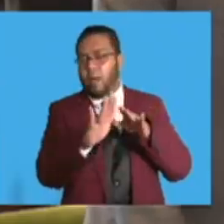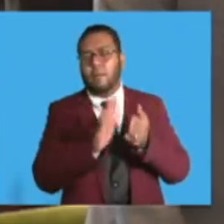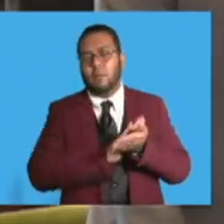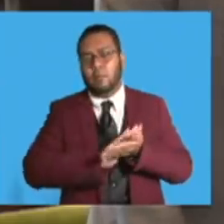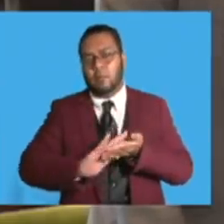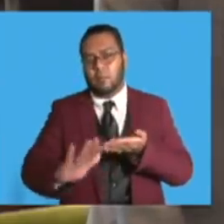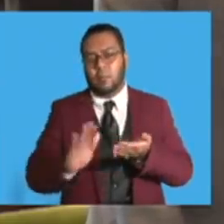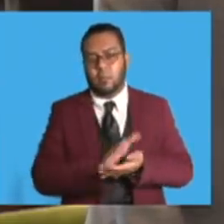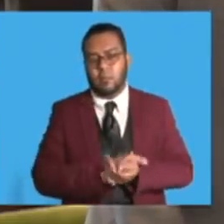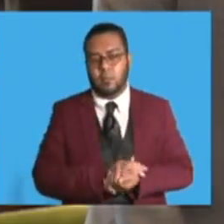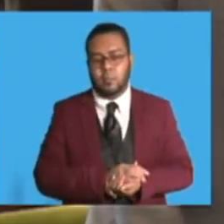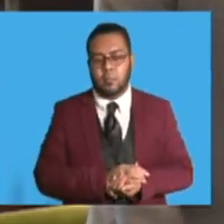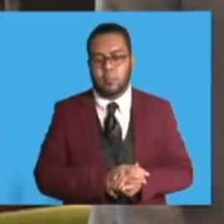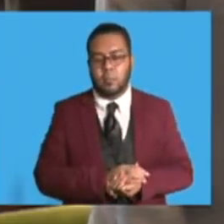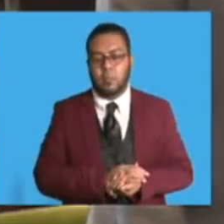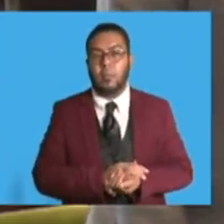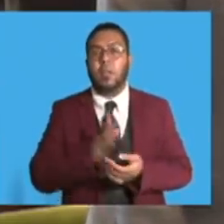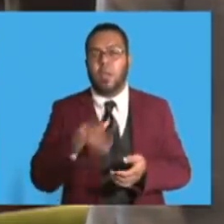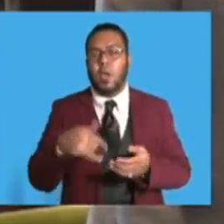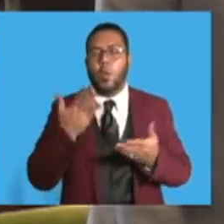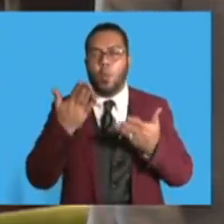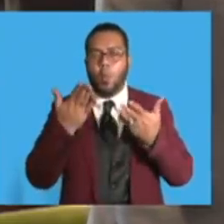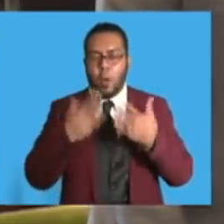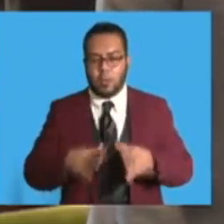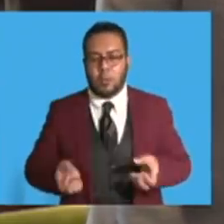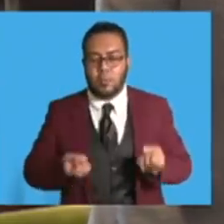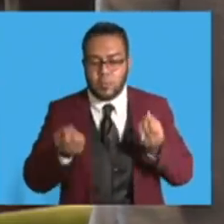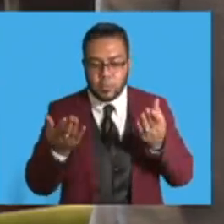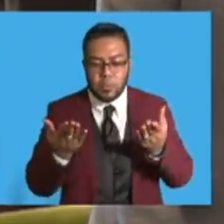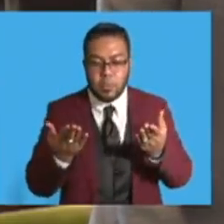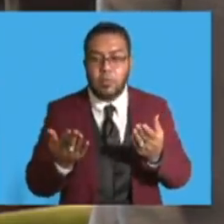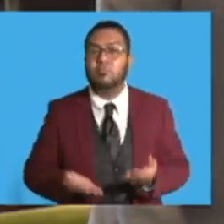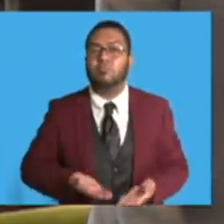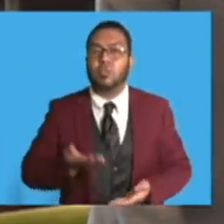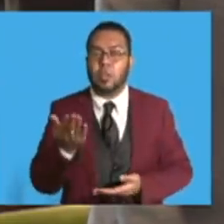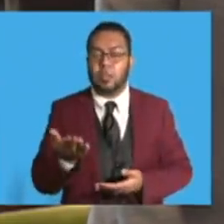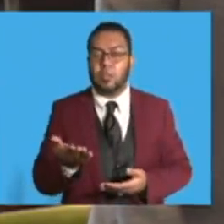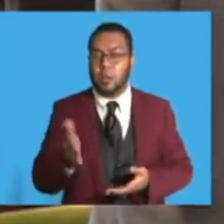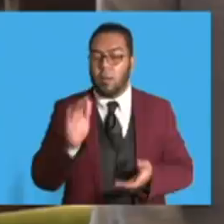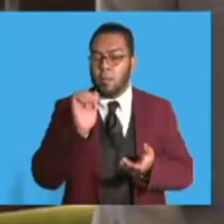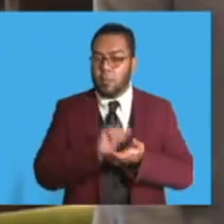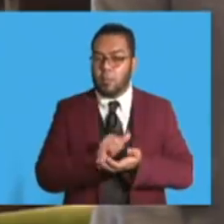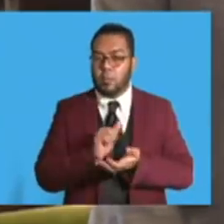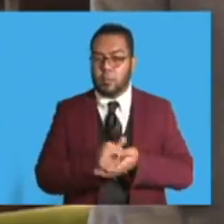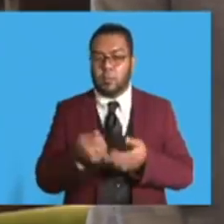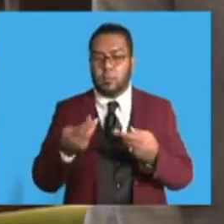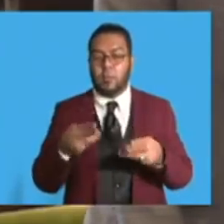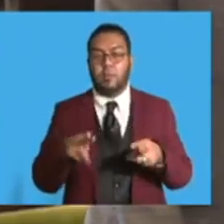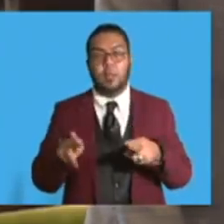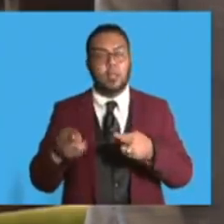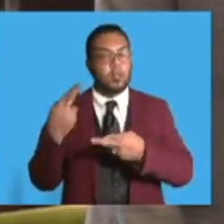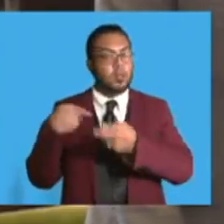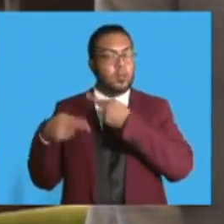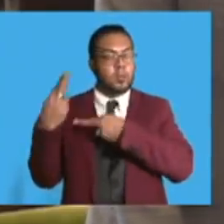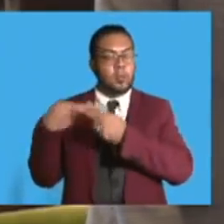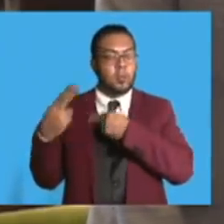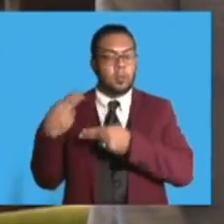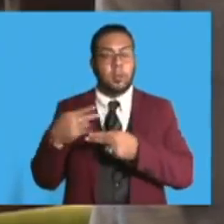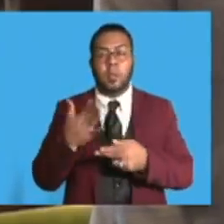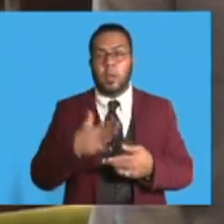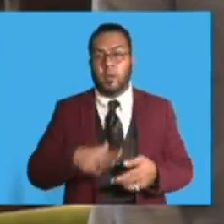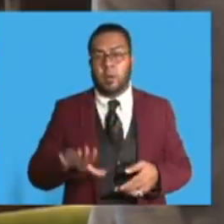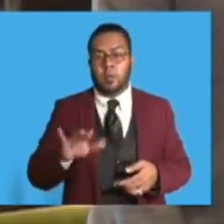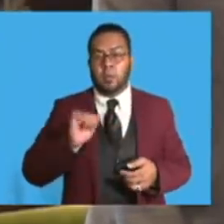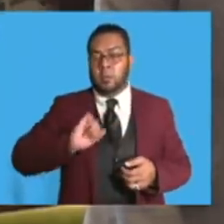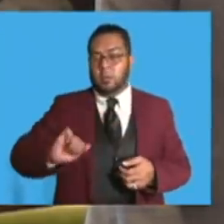done. They want to present a sanitized version of history, a particular version of history. They want to